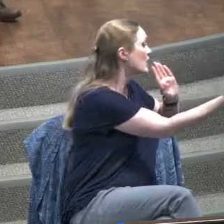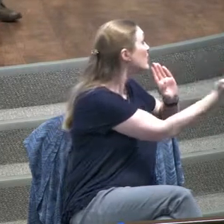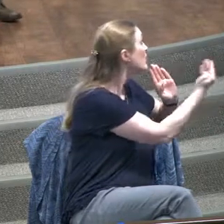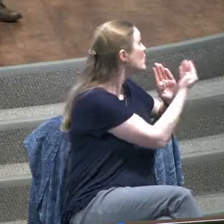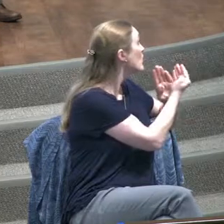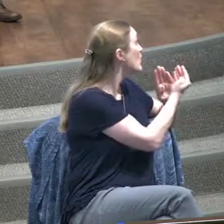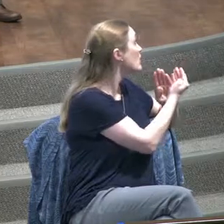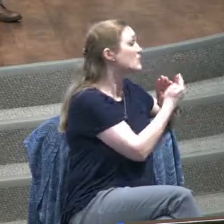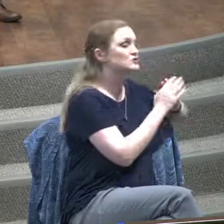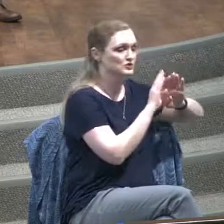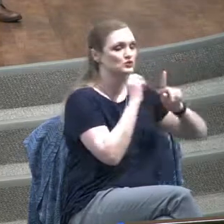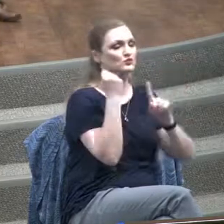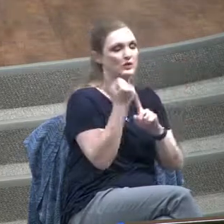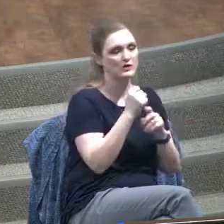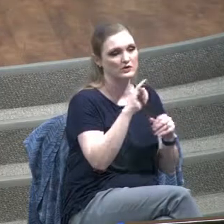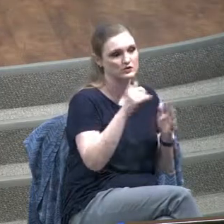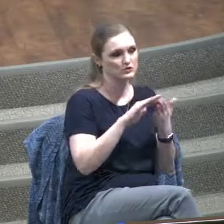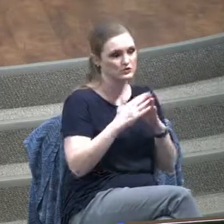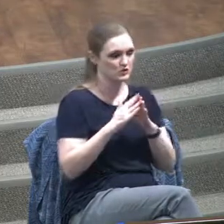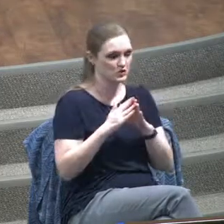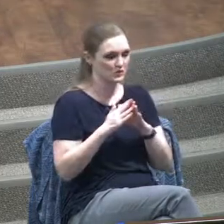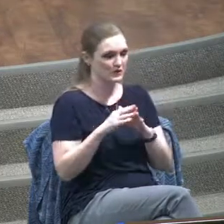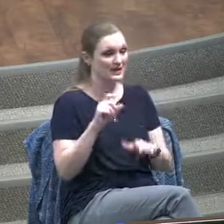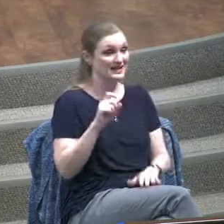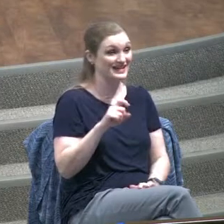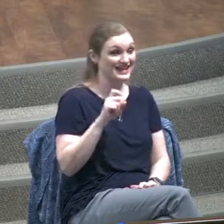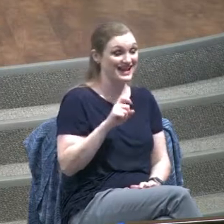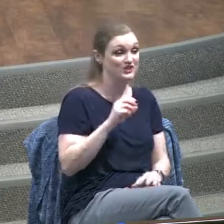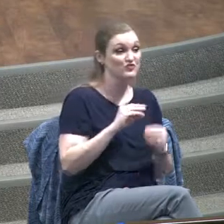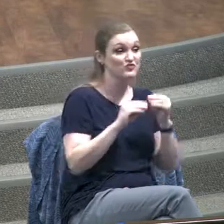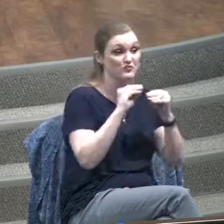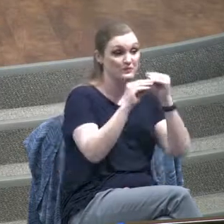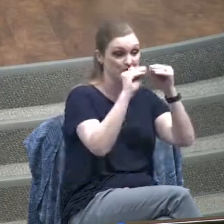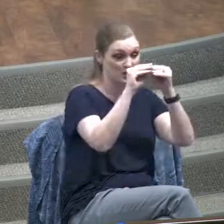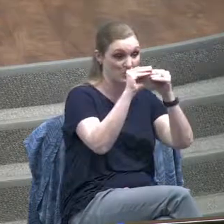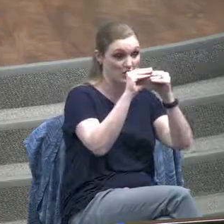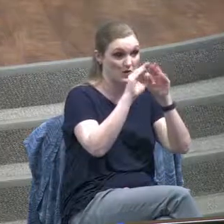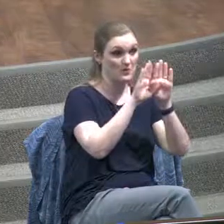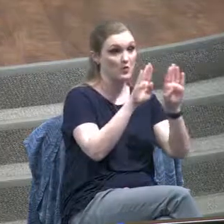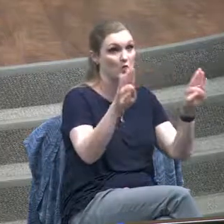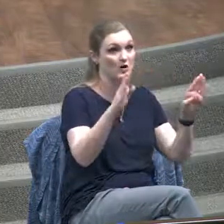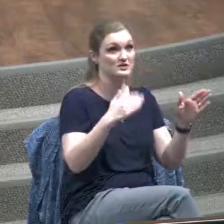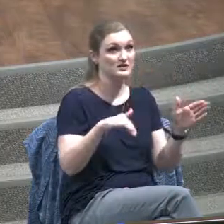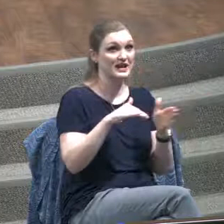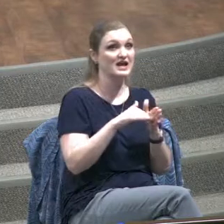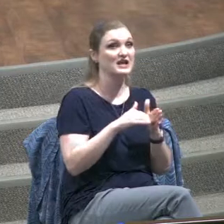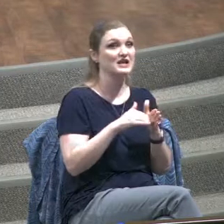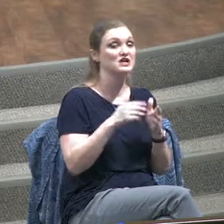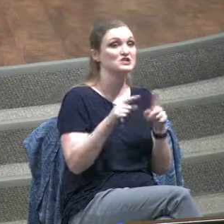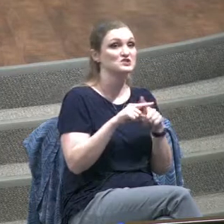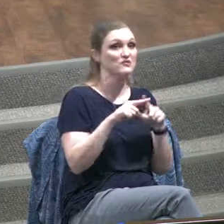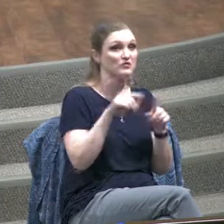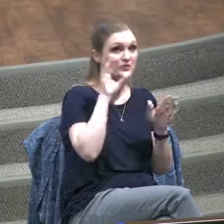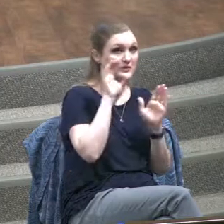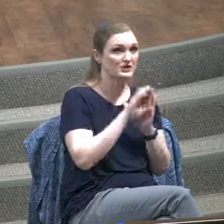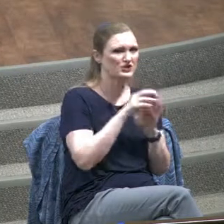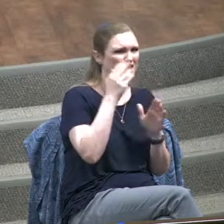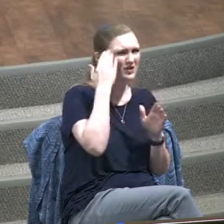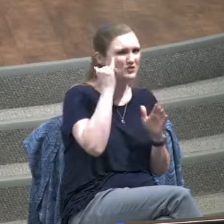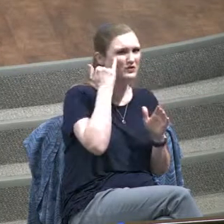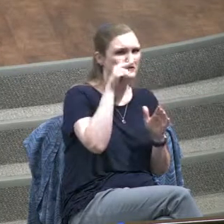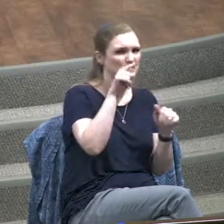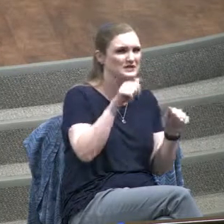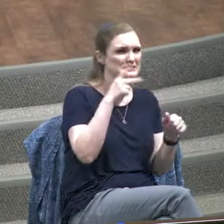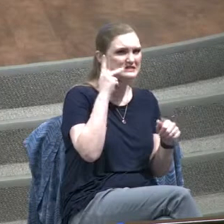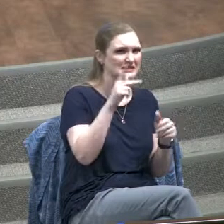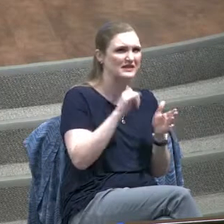around Jerusalem. And he had to build these walls back. Here's another picture. I don't know if you can see from that. This is